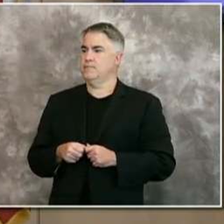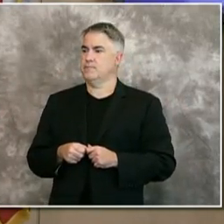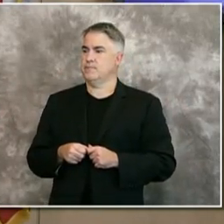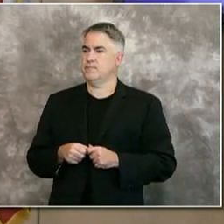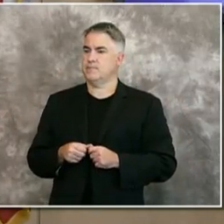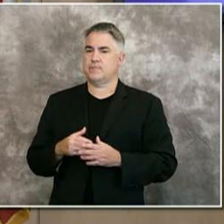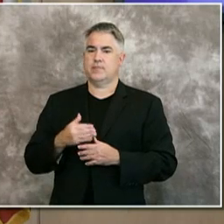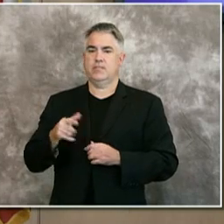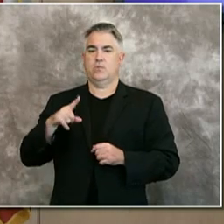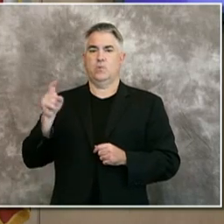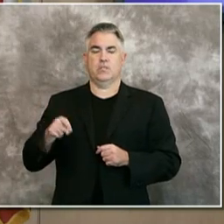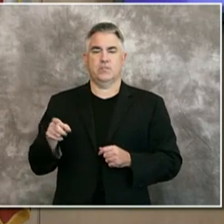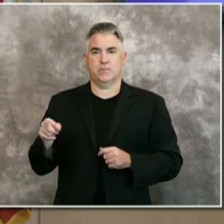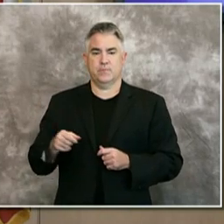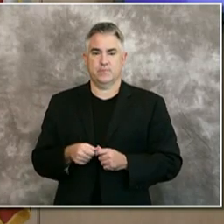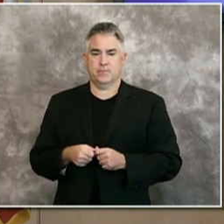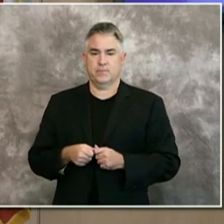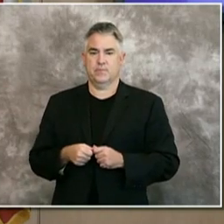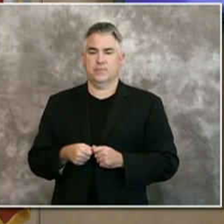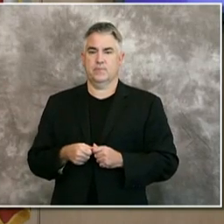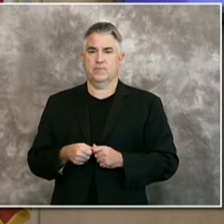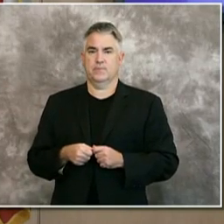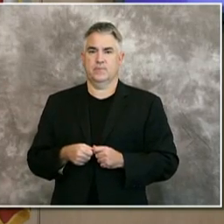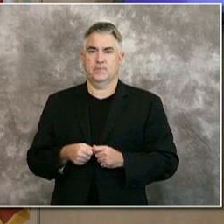Okay, next question.